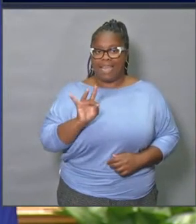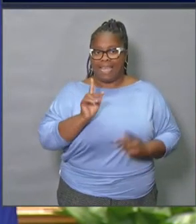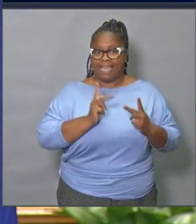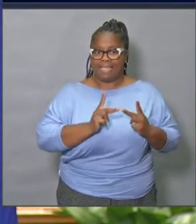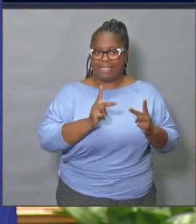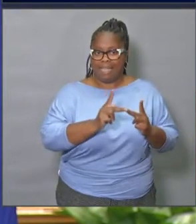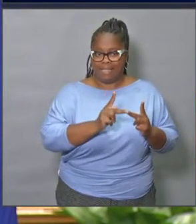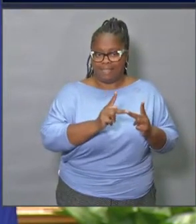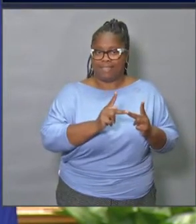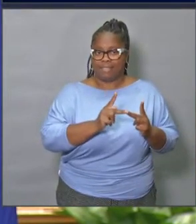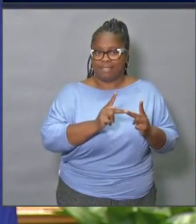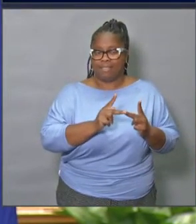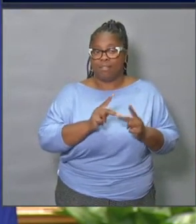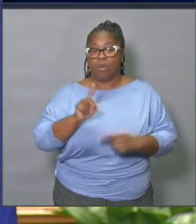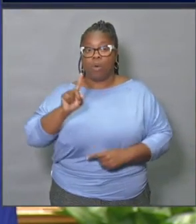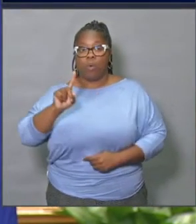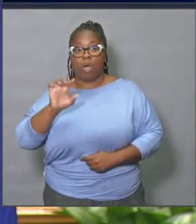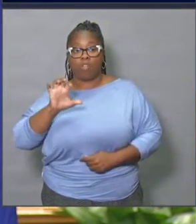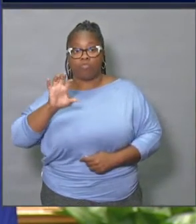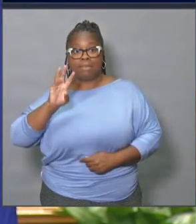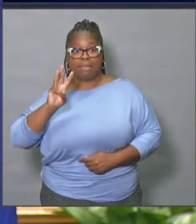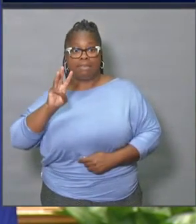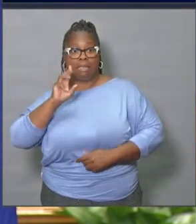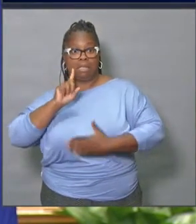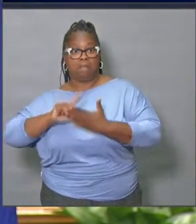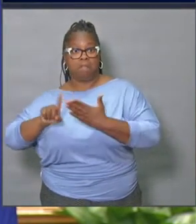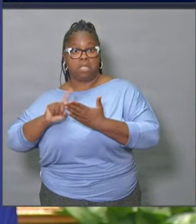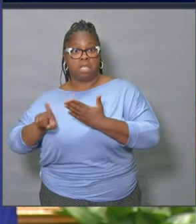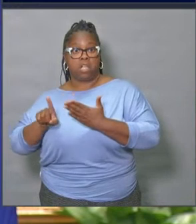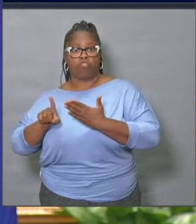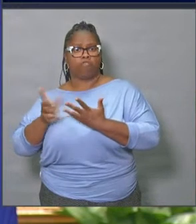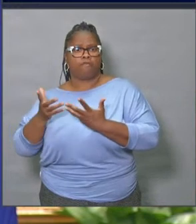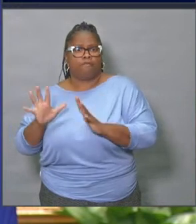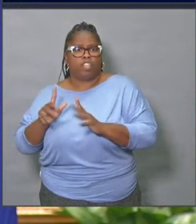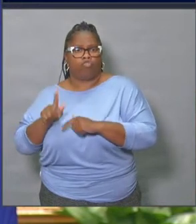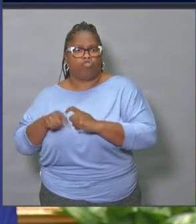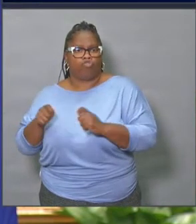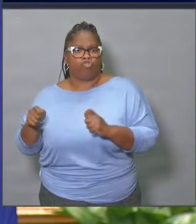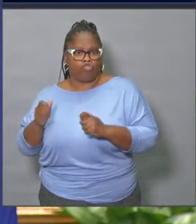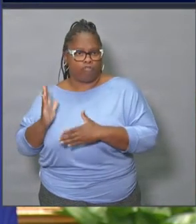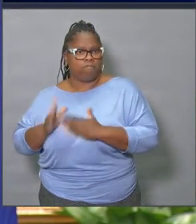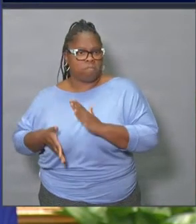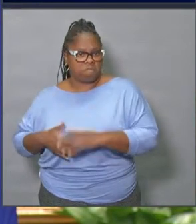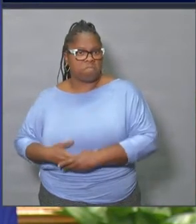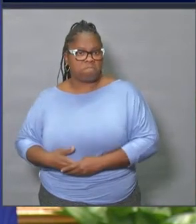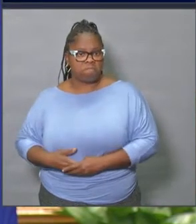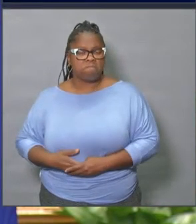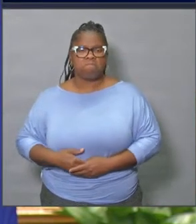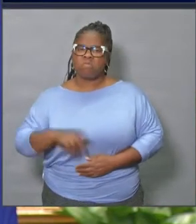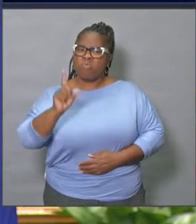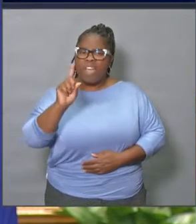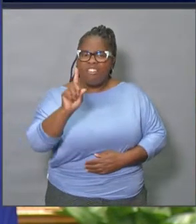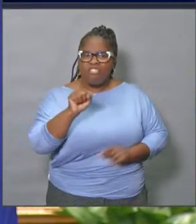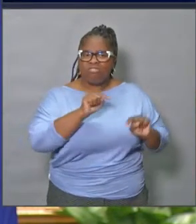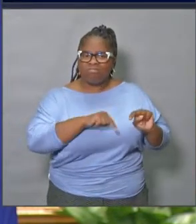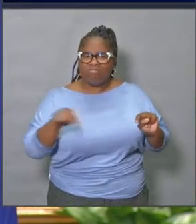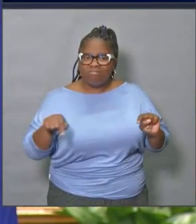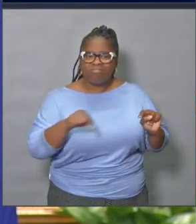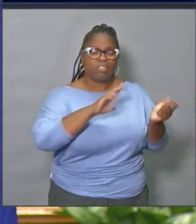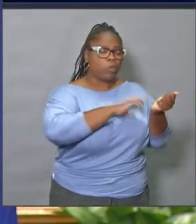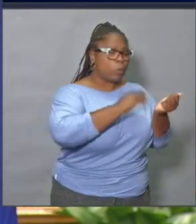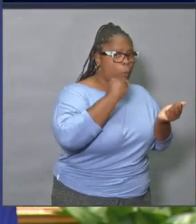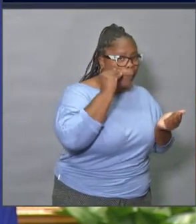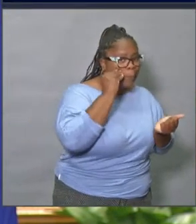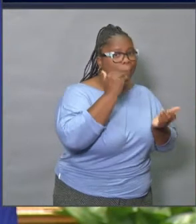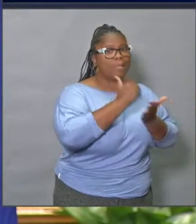sites. 106 investigations are now closed. These settings do include nursing homes, assisted